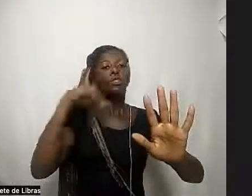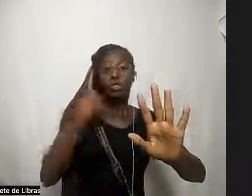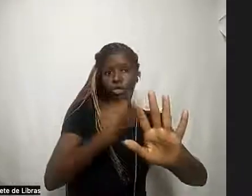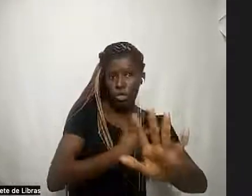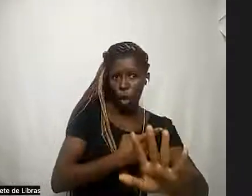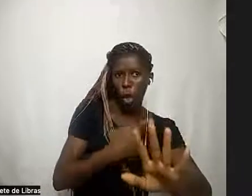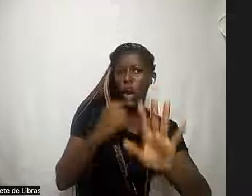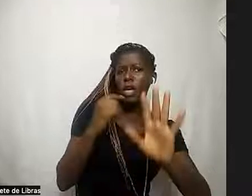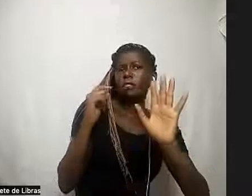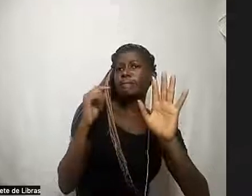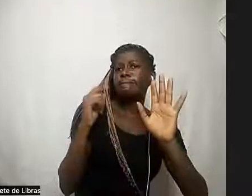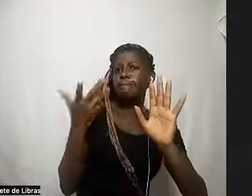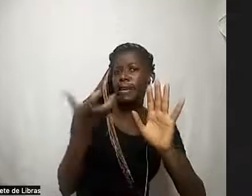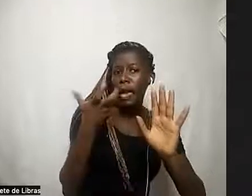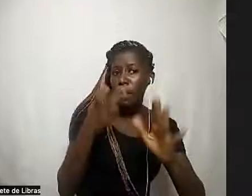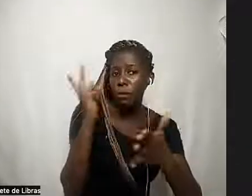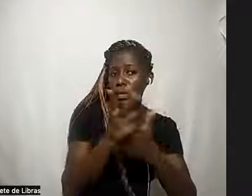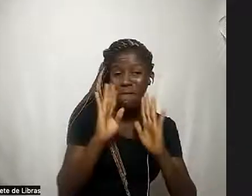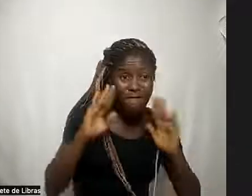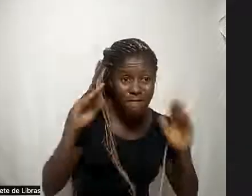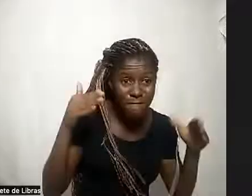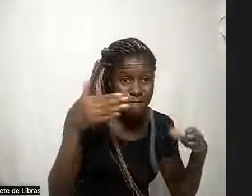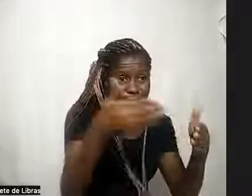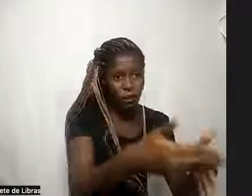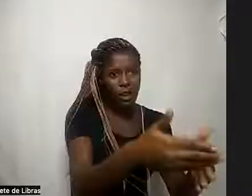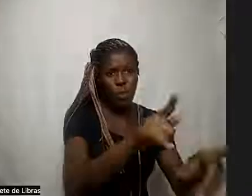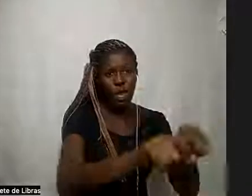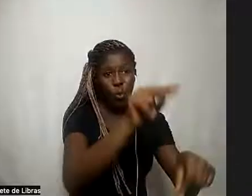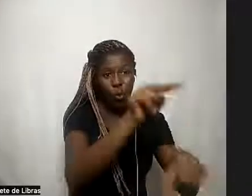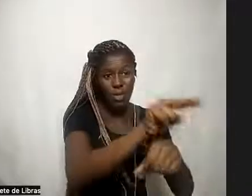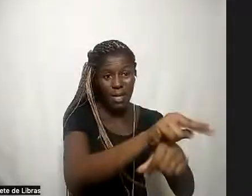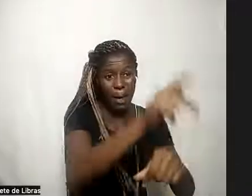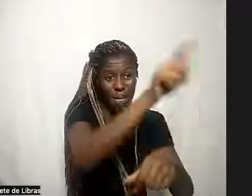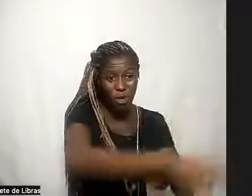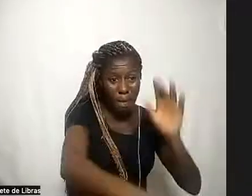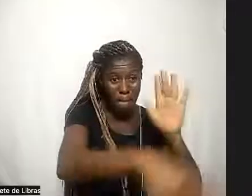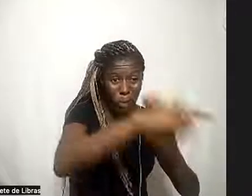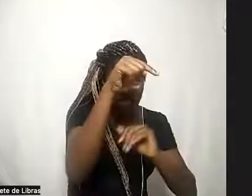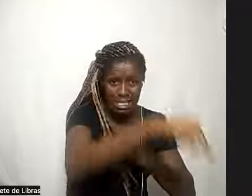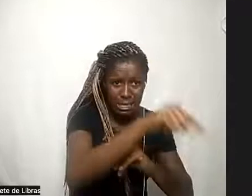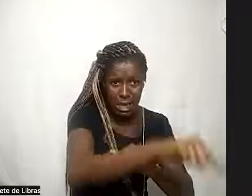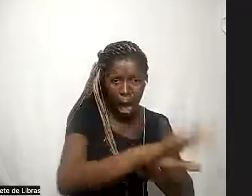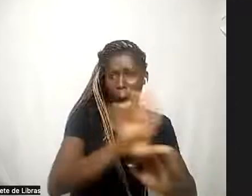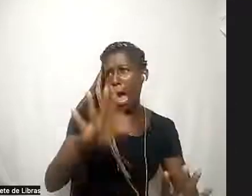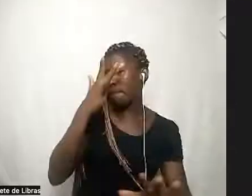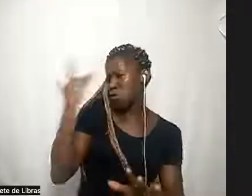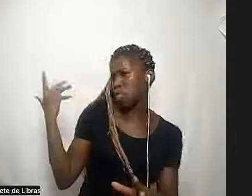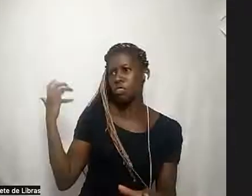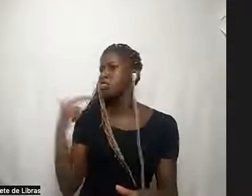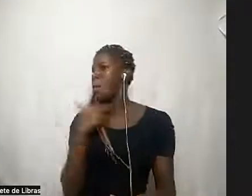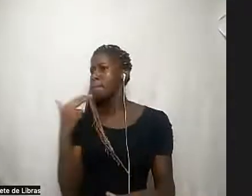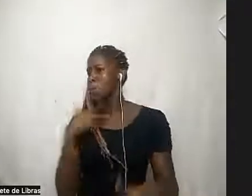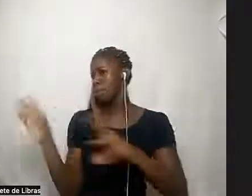We're not against outsiders from Fernando de Noronha, but the main activity of Noronha tourism absorbs human